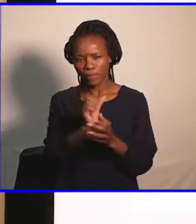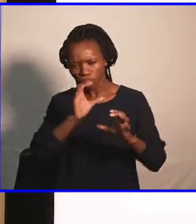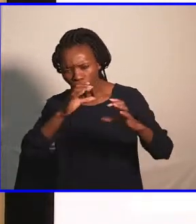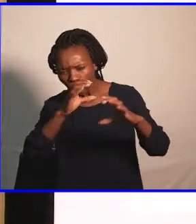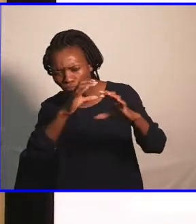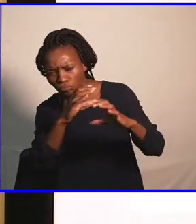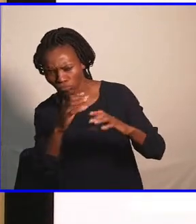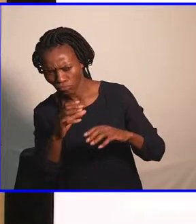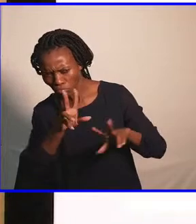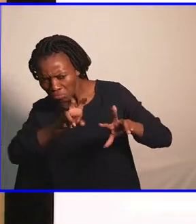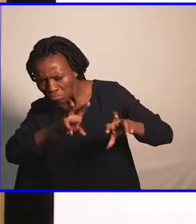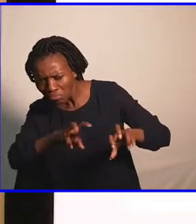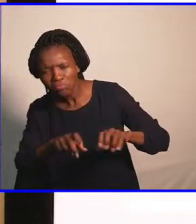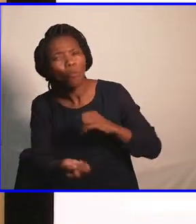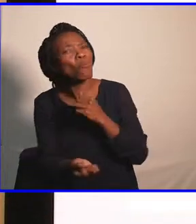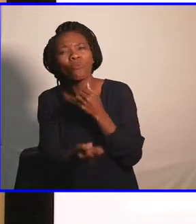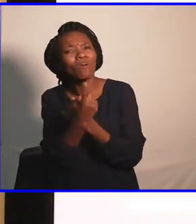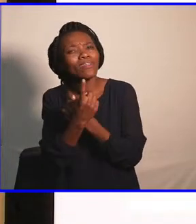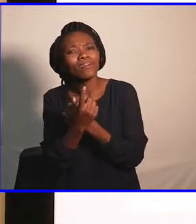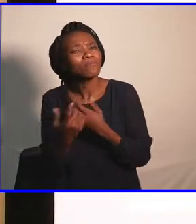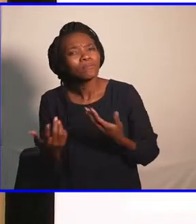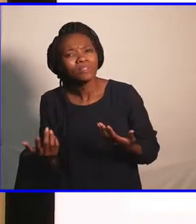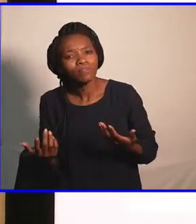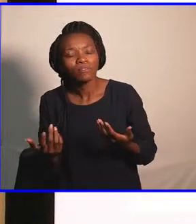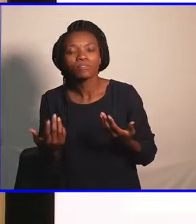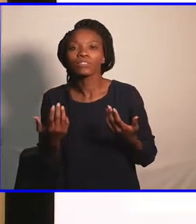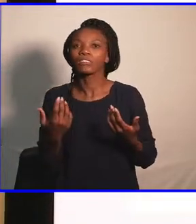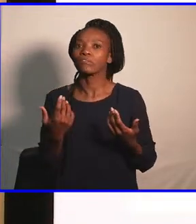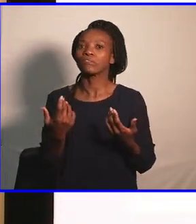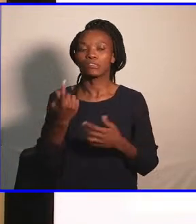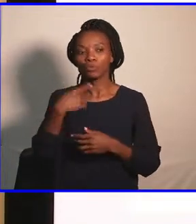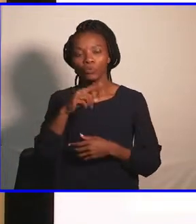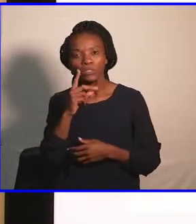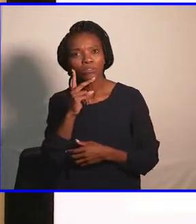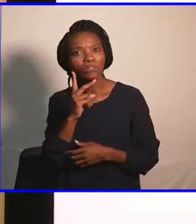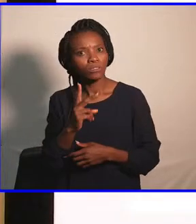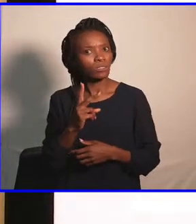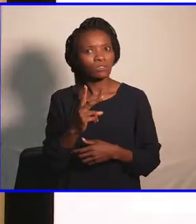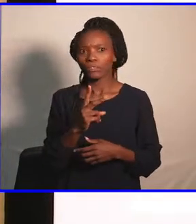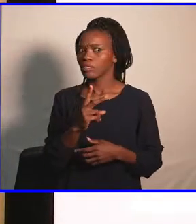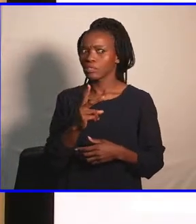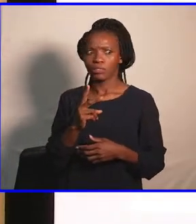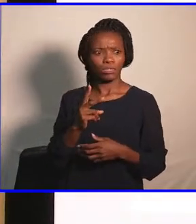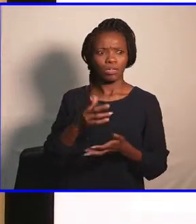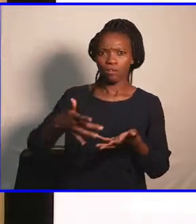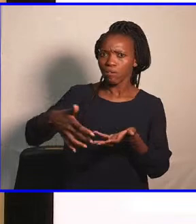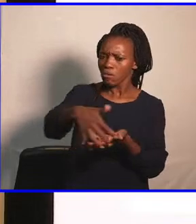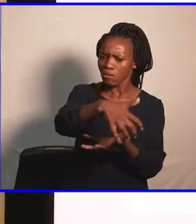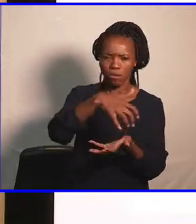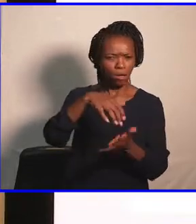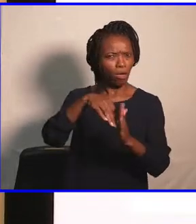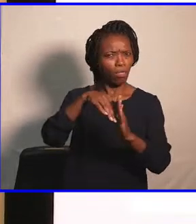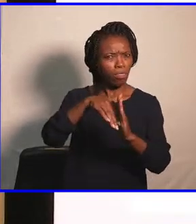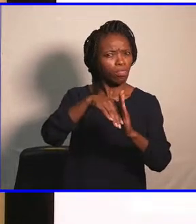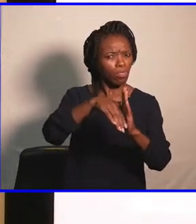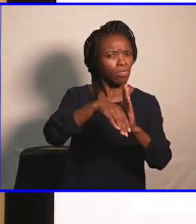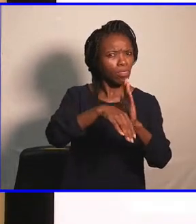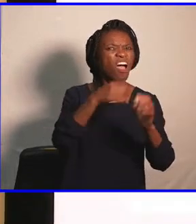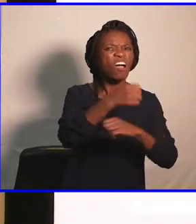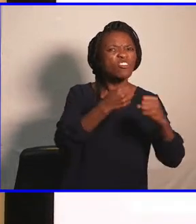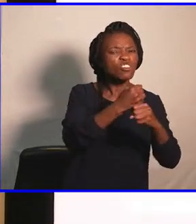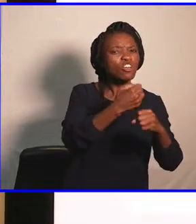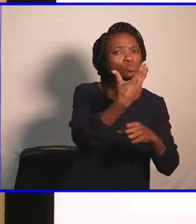was happening. We saw an unfortunate decline in revenue performance in the years 2014